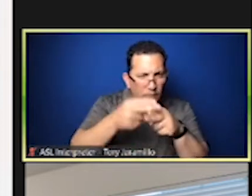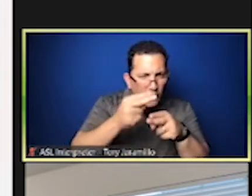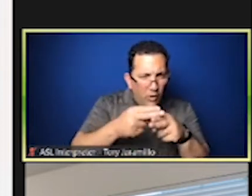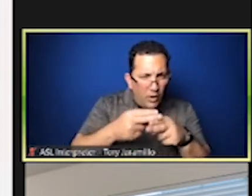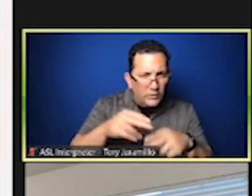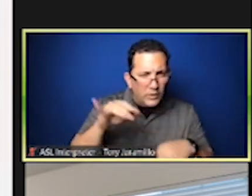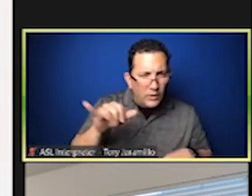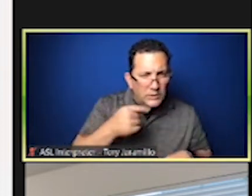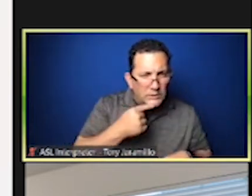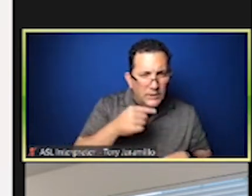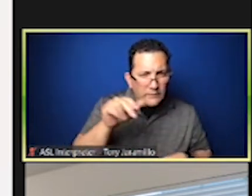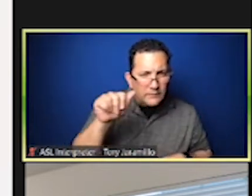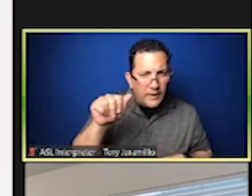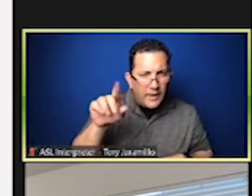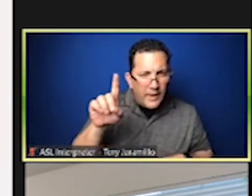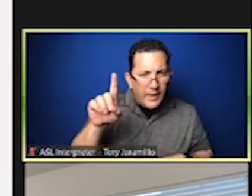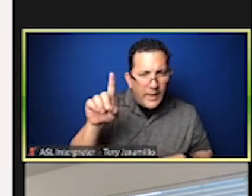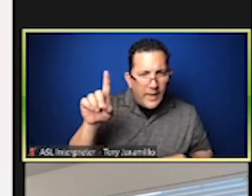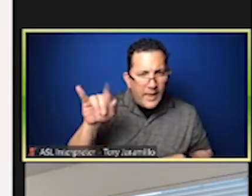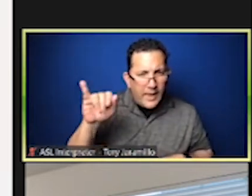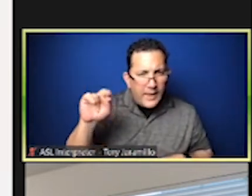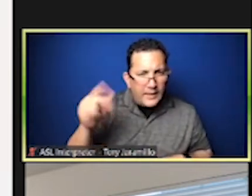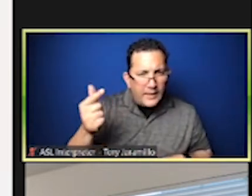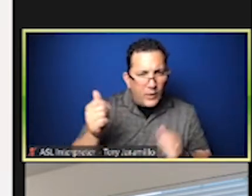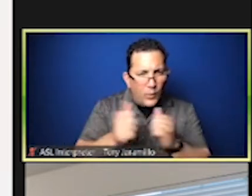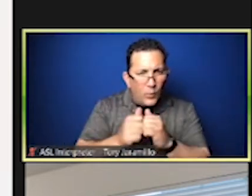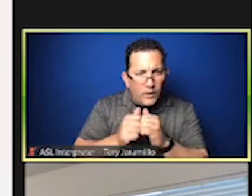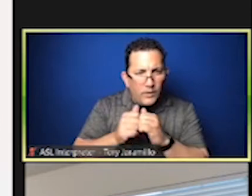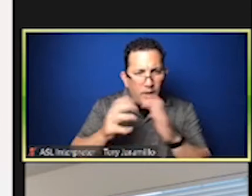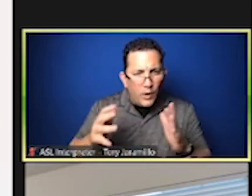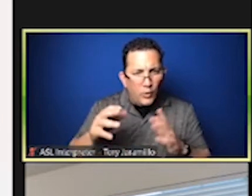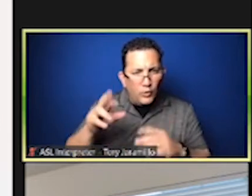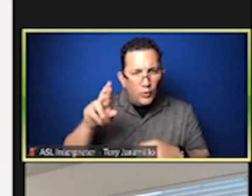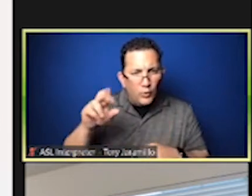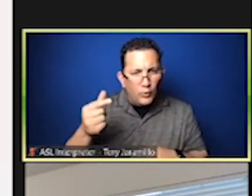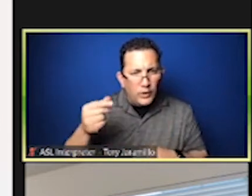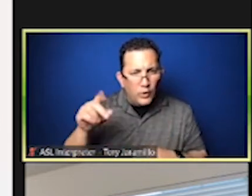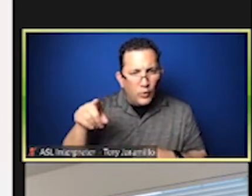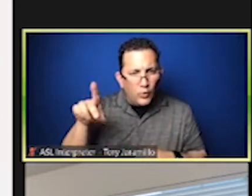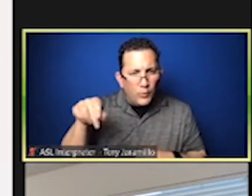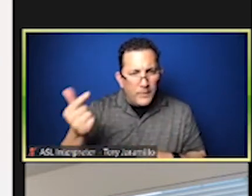So then I will go to my assignments tab